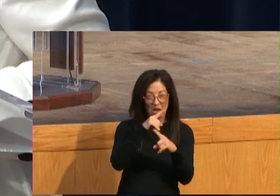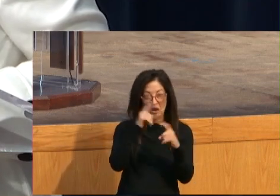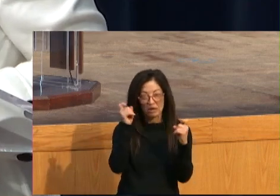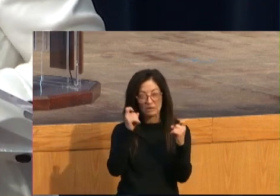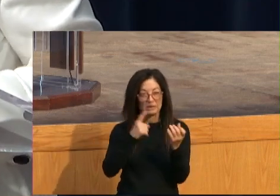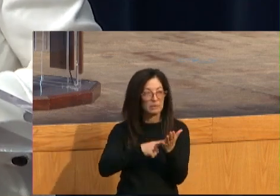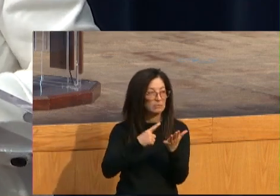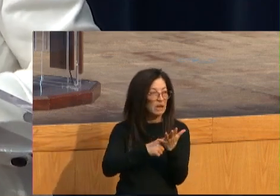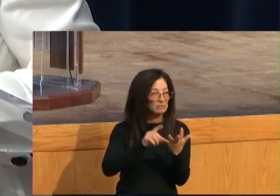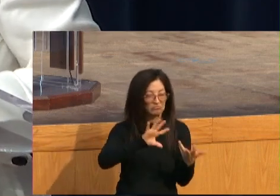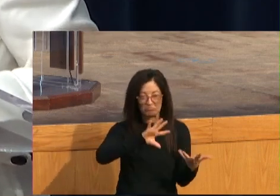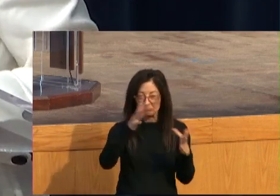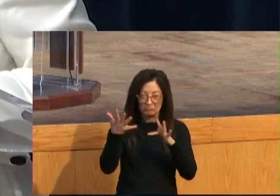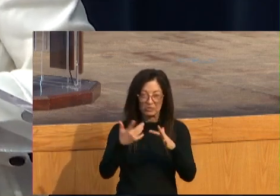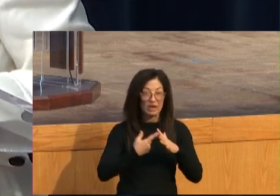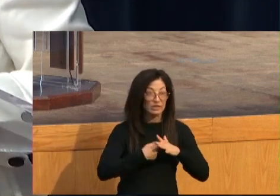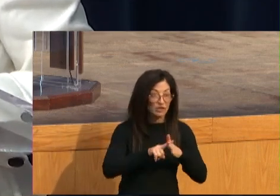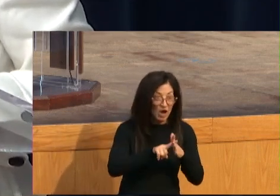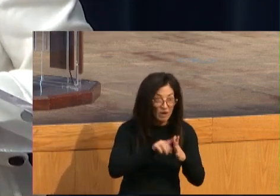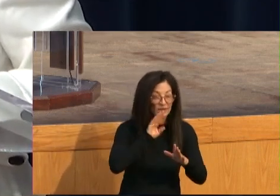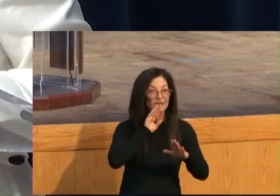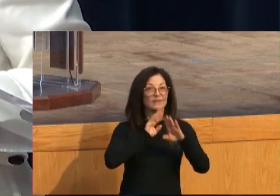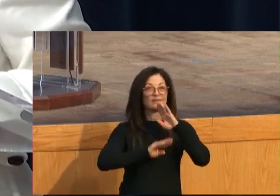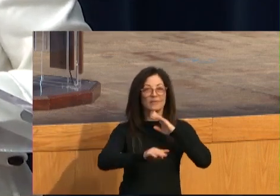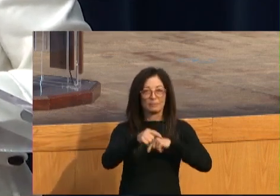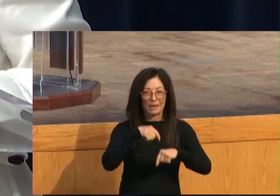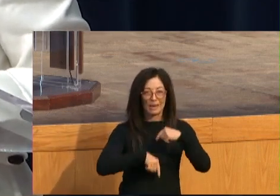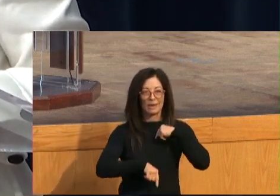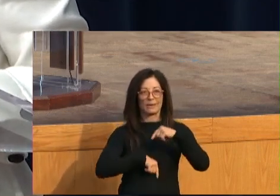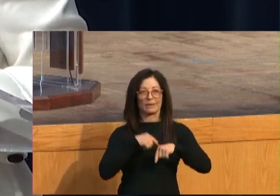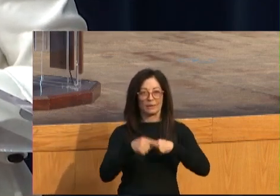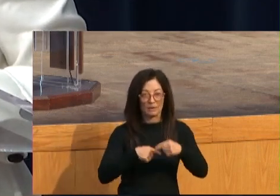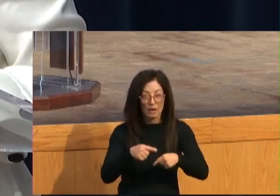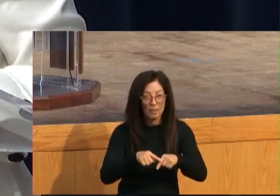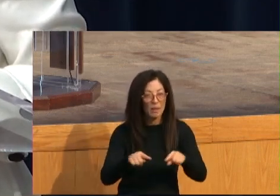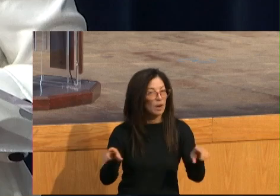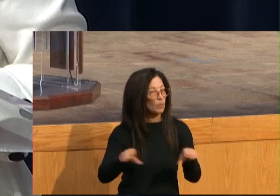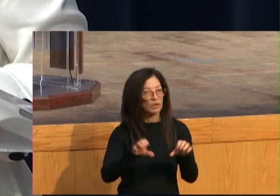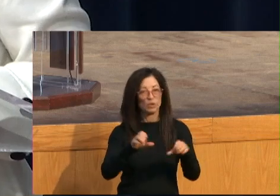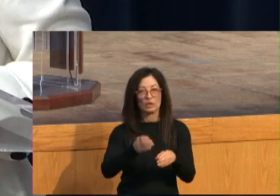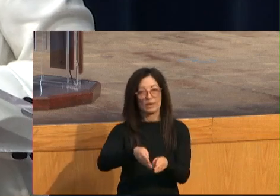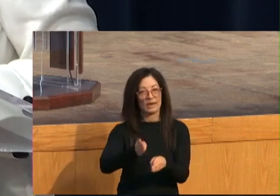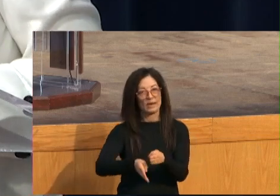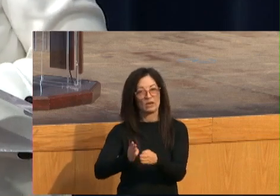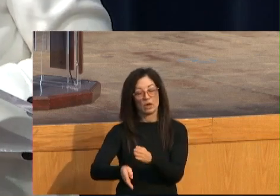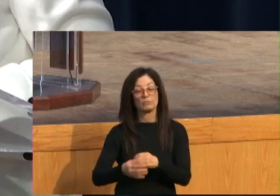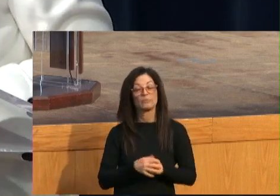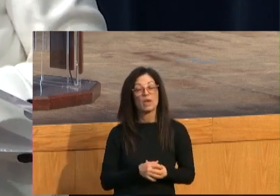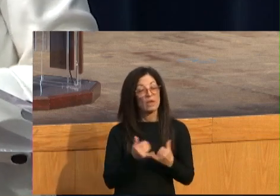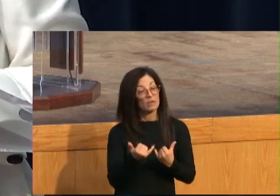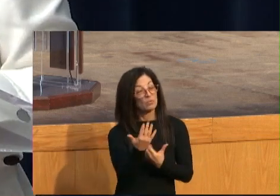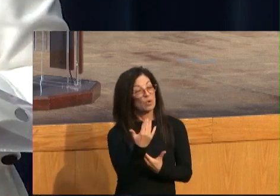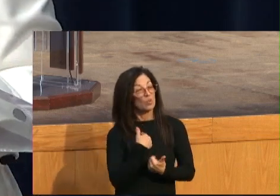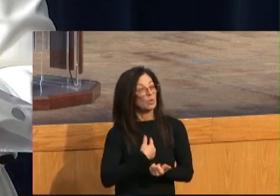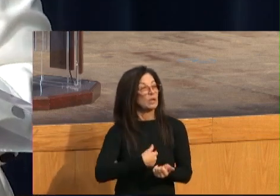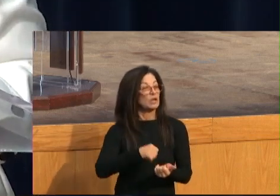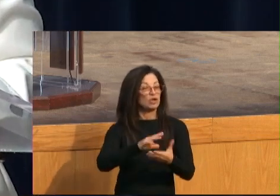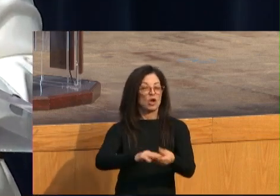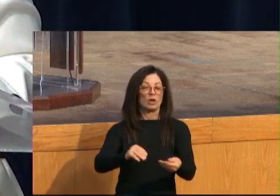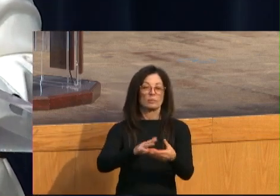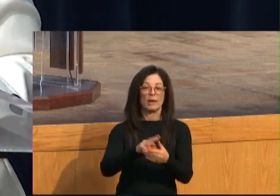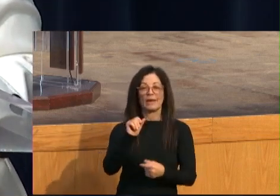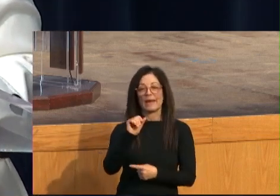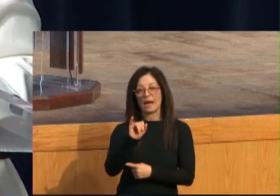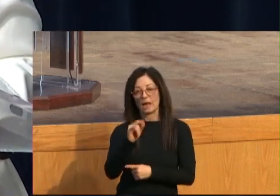it's messy, and we have starts and we have to go again, but we get it done. And this morning we talked a little bit about AI, and I